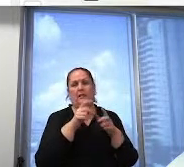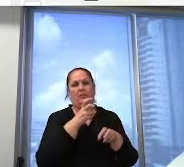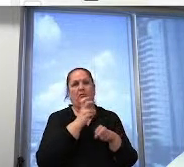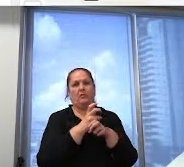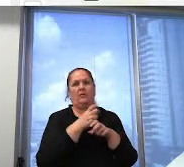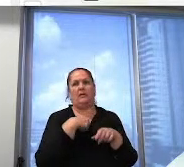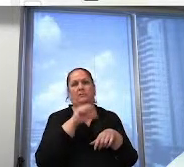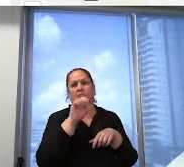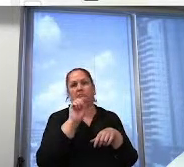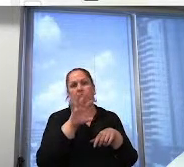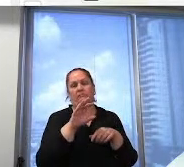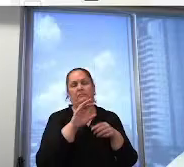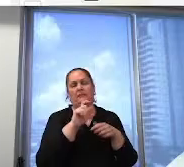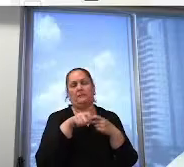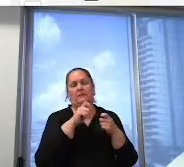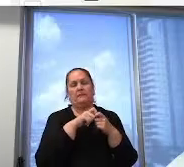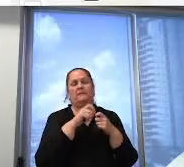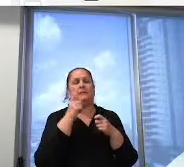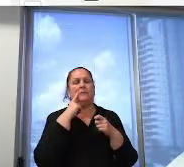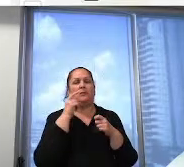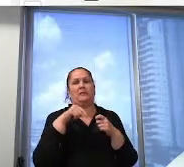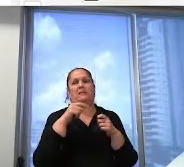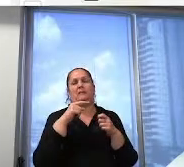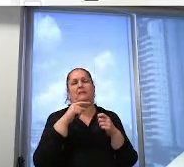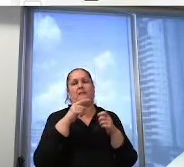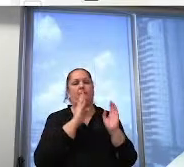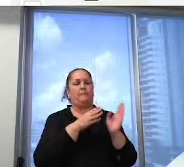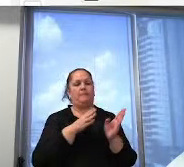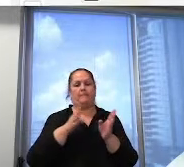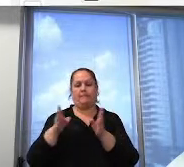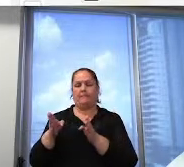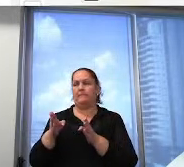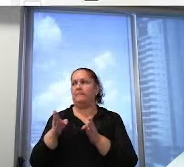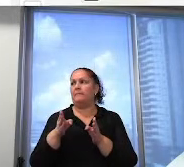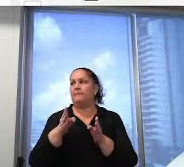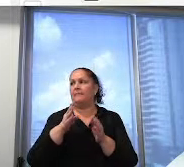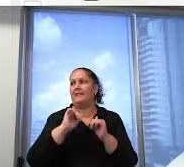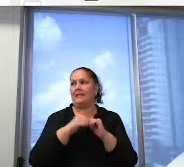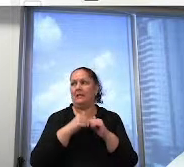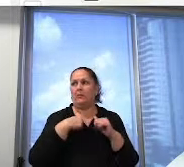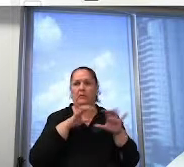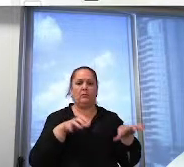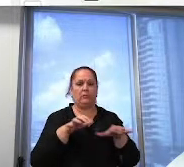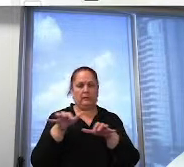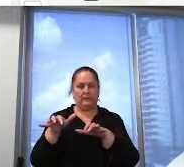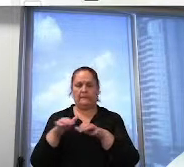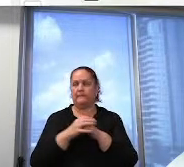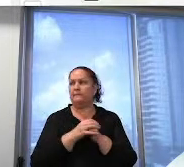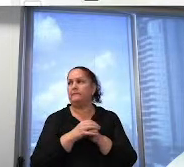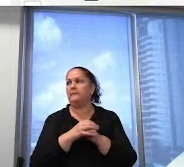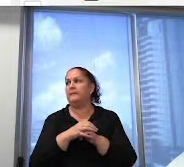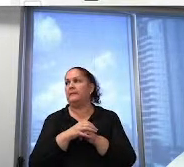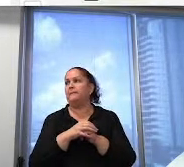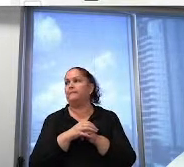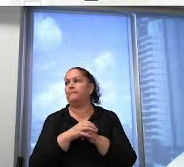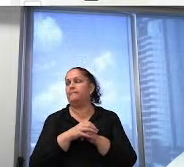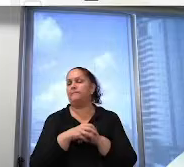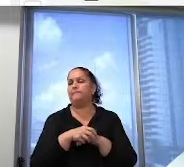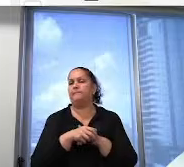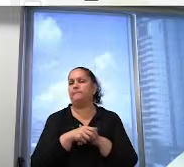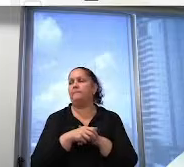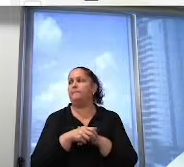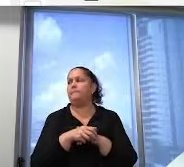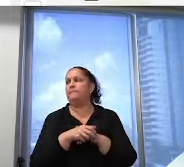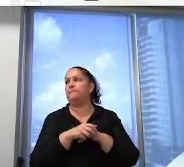why it's a little hard to be able to give you a quantification because these are programmatic and how we are executing the work.